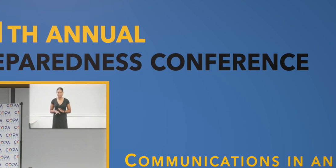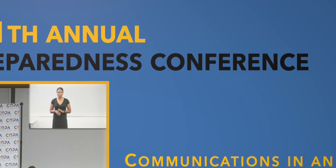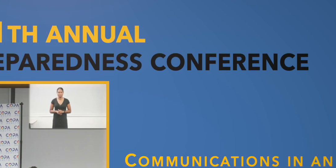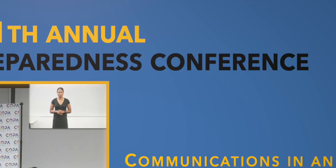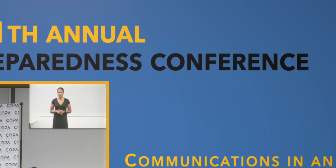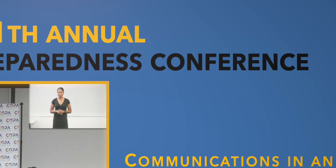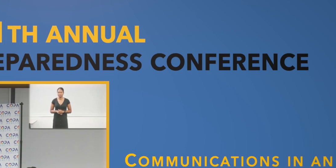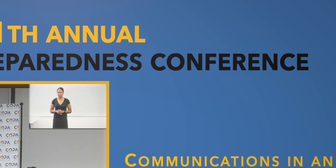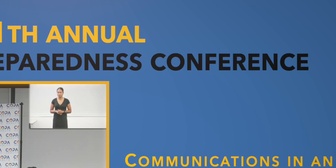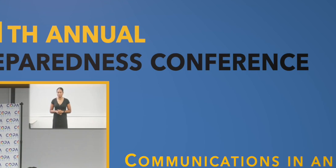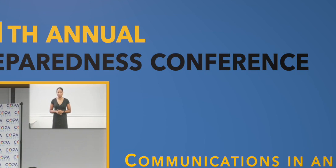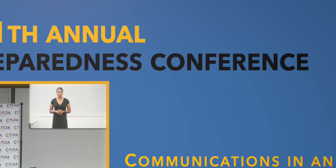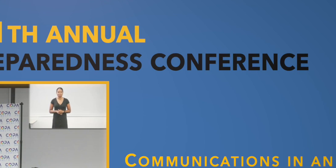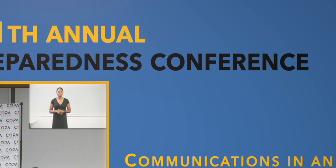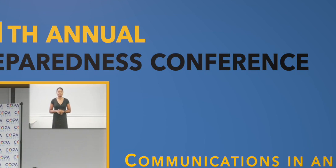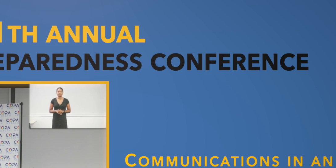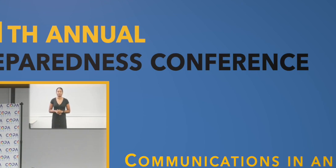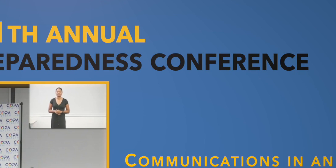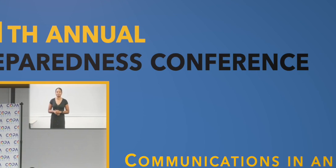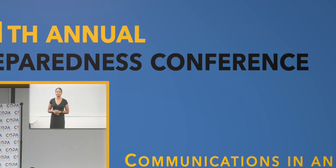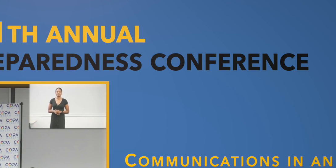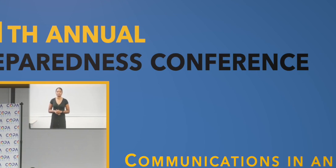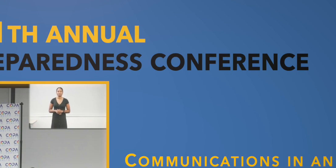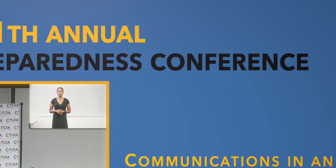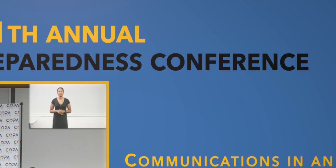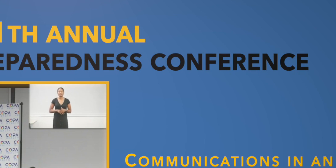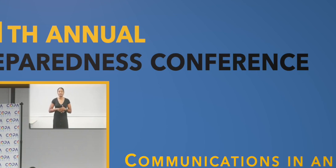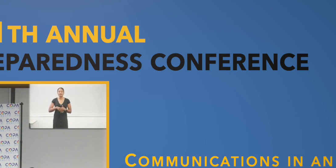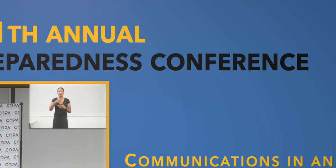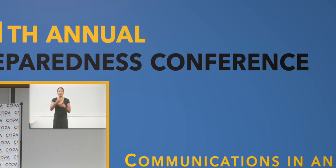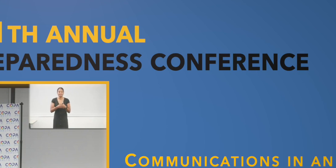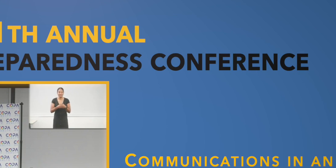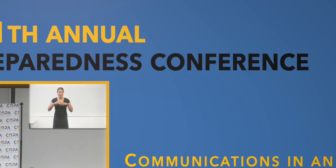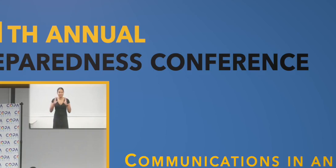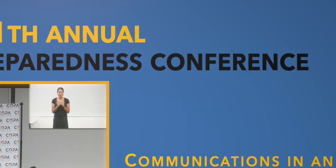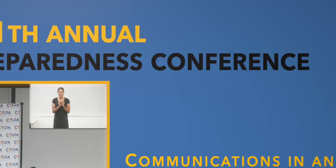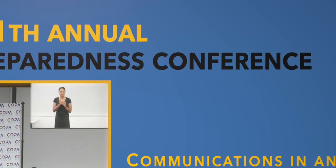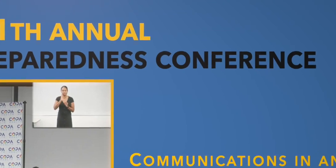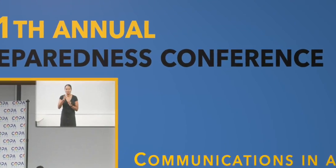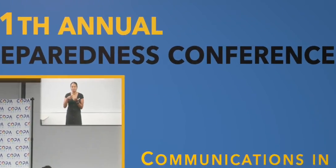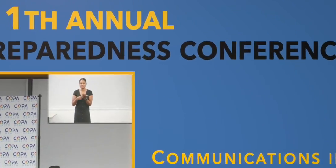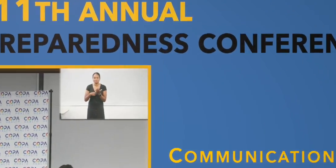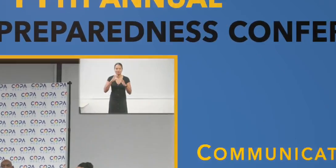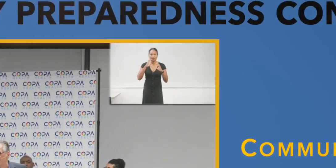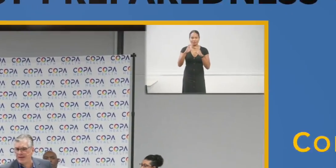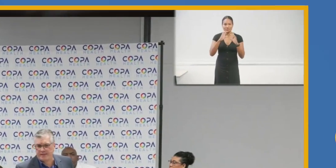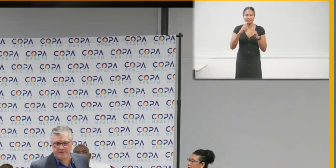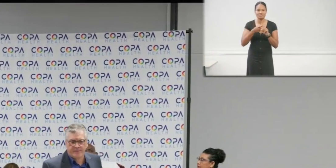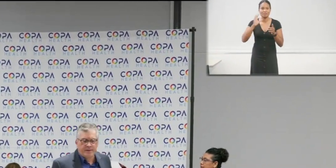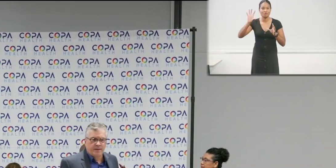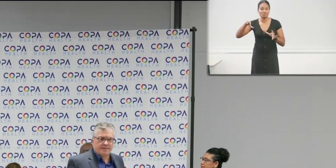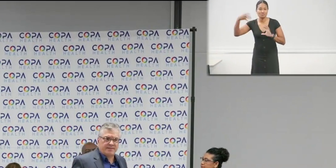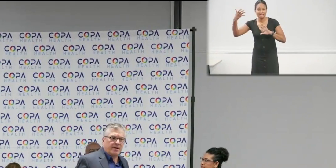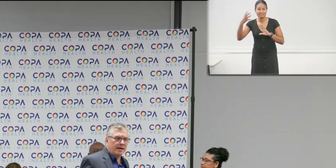So our next segment is going to focus on communications from a crisis and an emergent